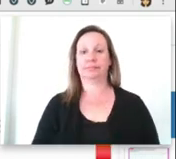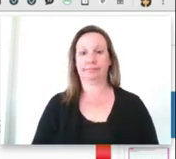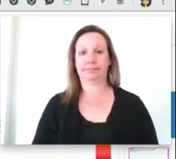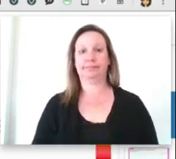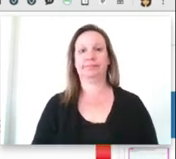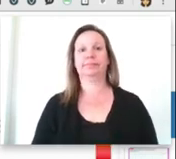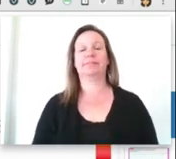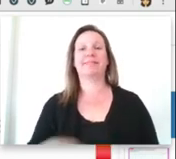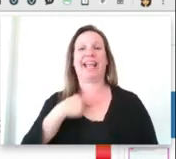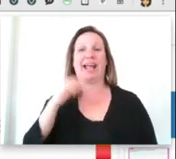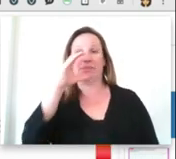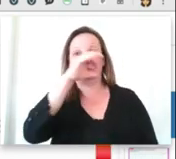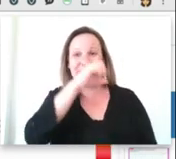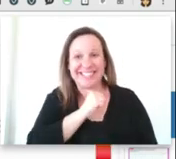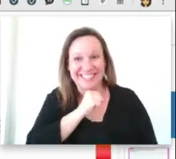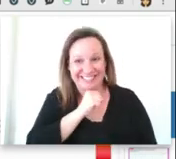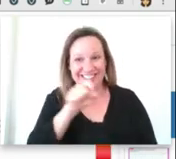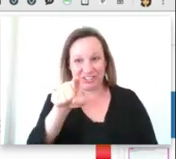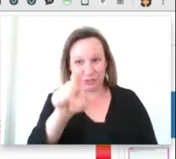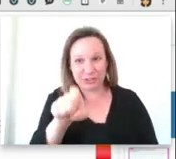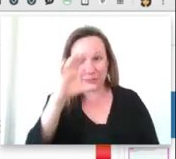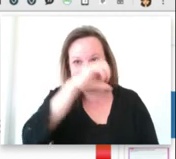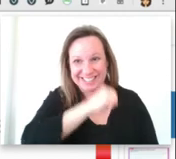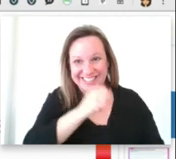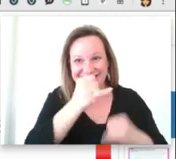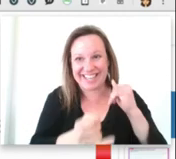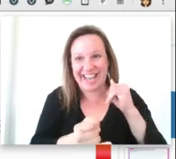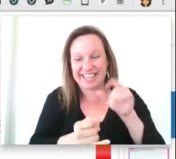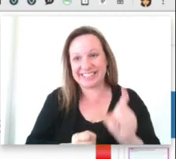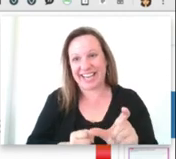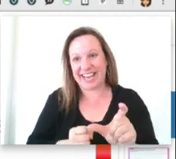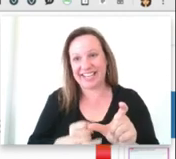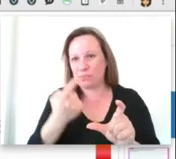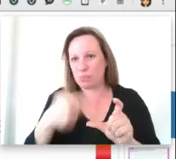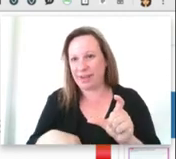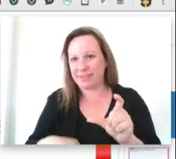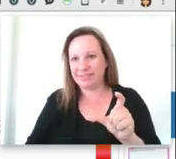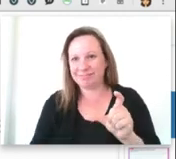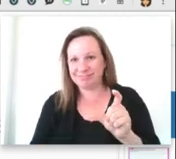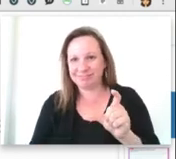making a prediction, and you should too. What do you think the last side will be?